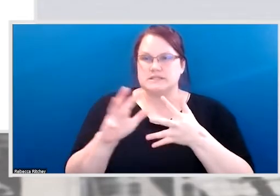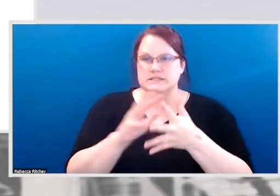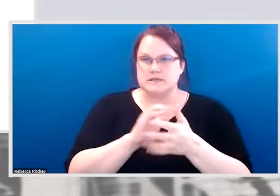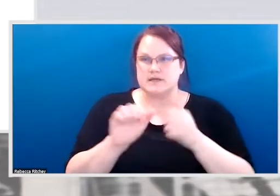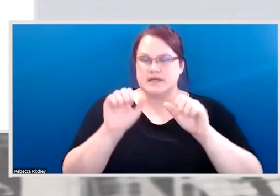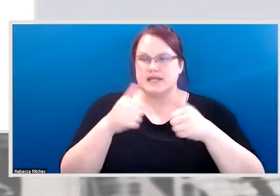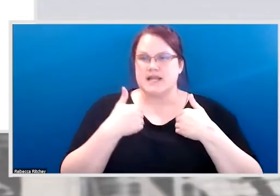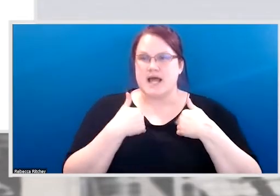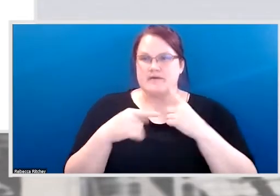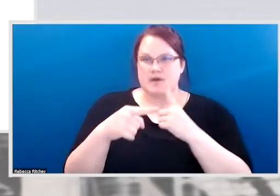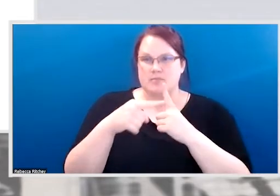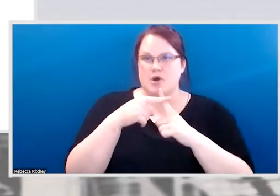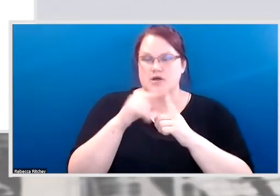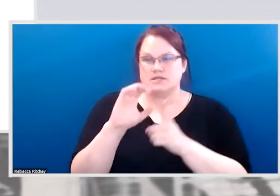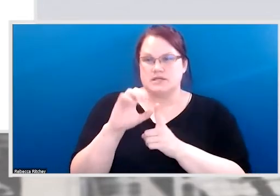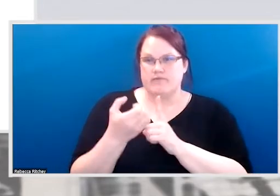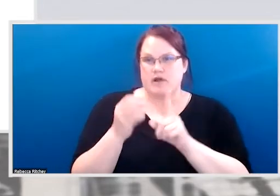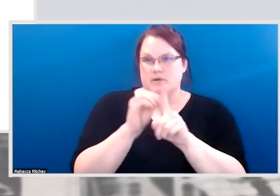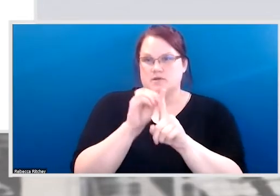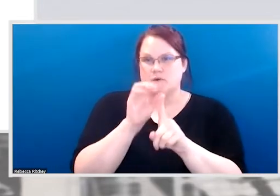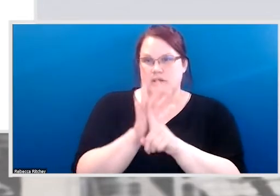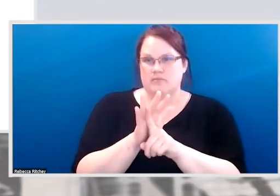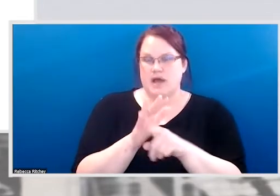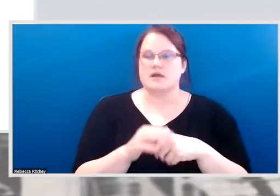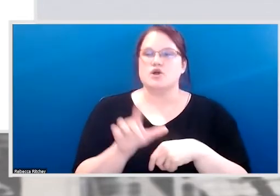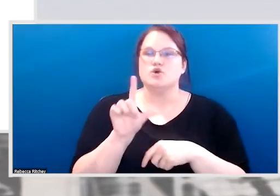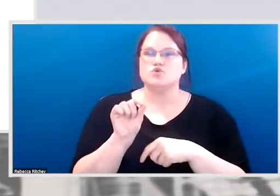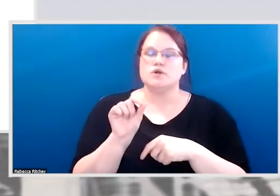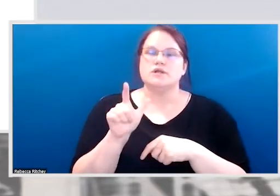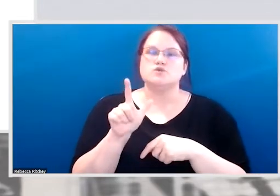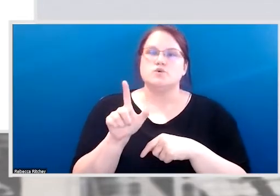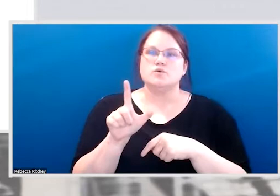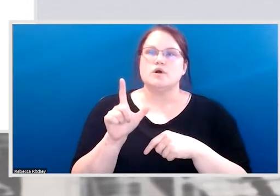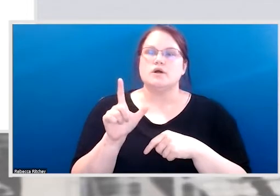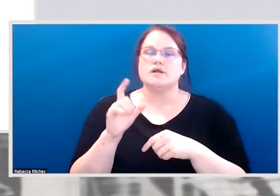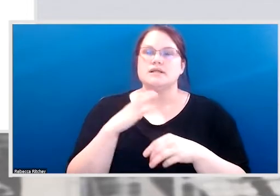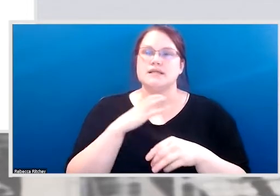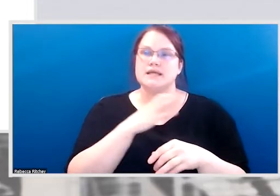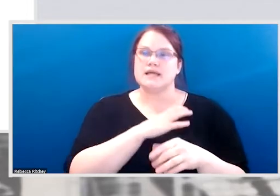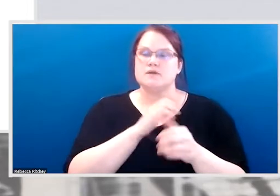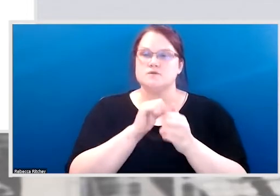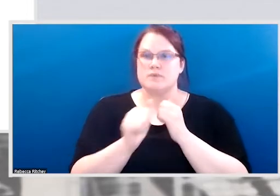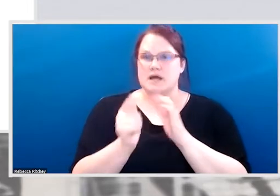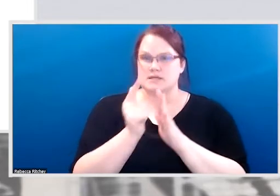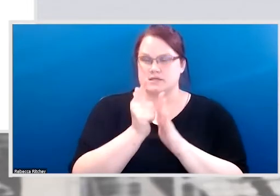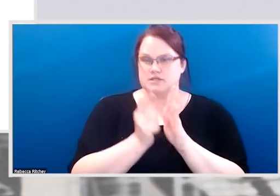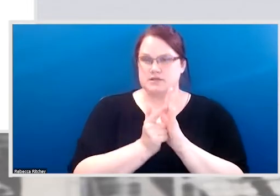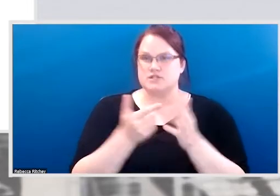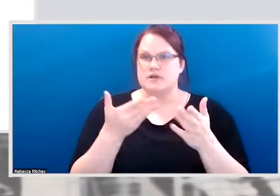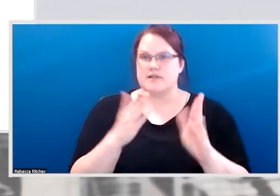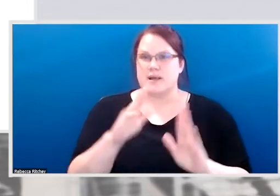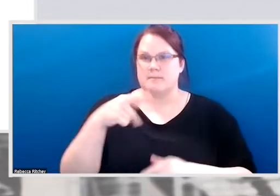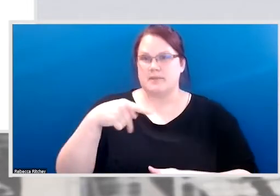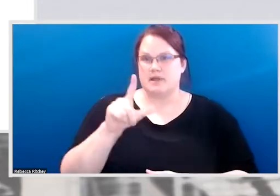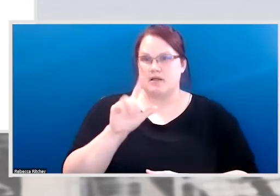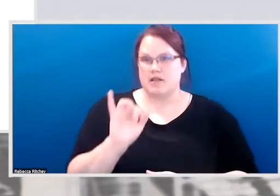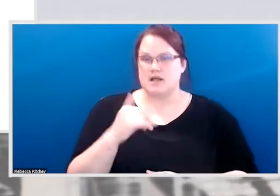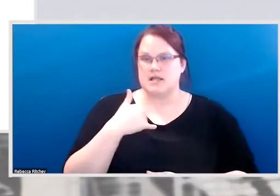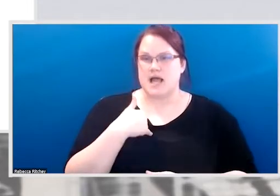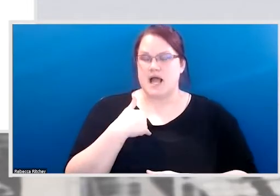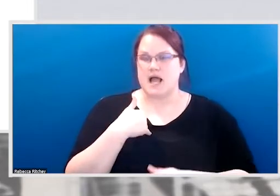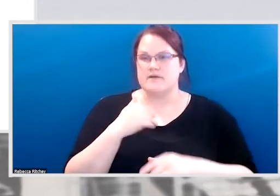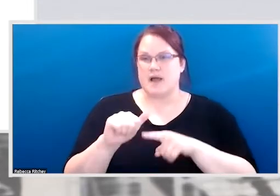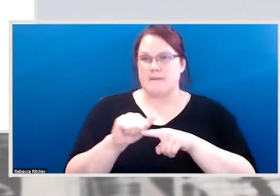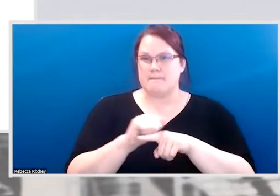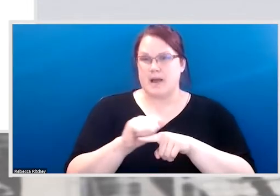have a positive environmental impact. In 2021, City Council passed legislation allowing PLI to perform a pilot program